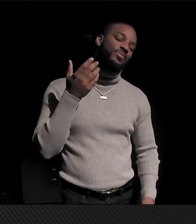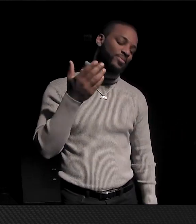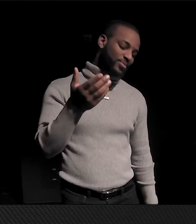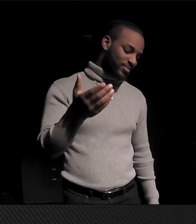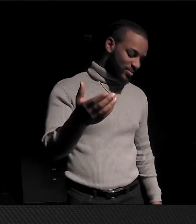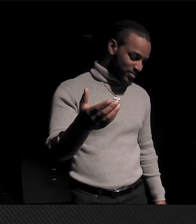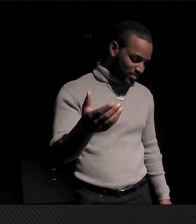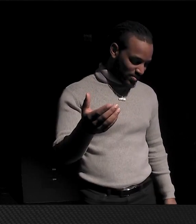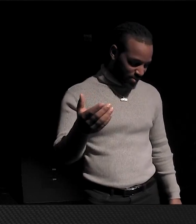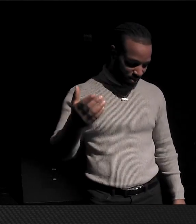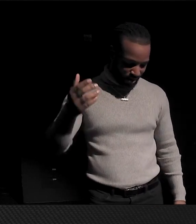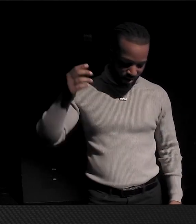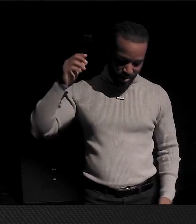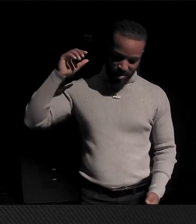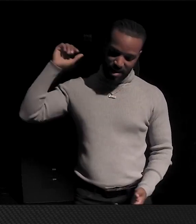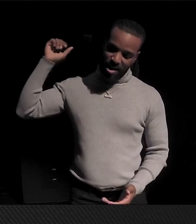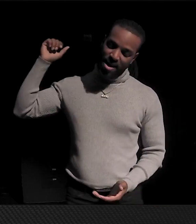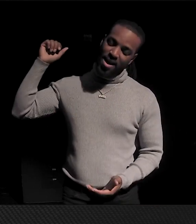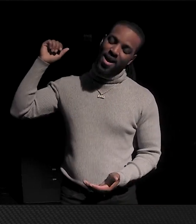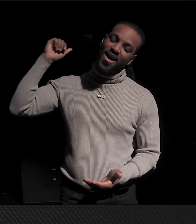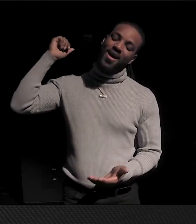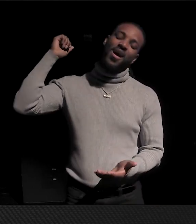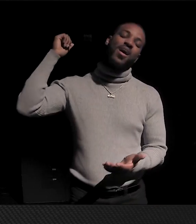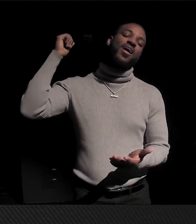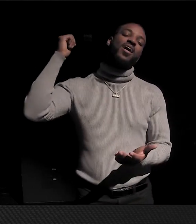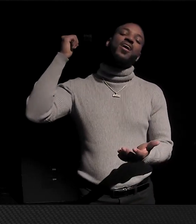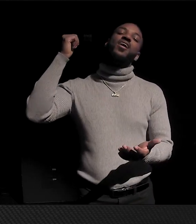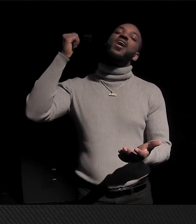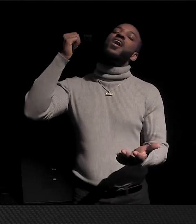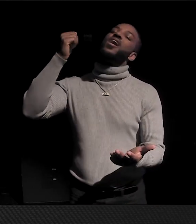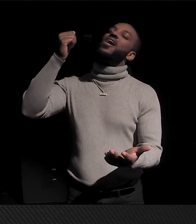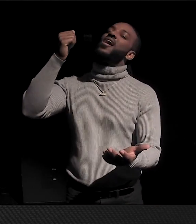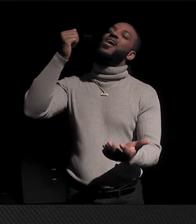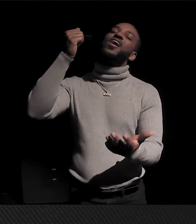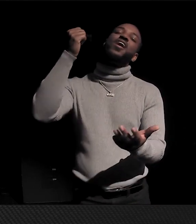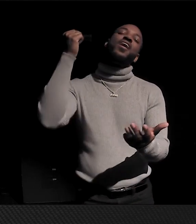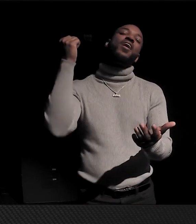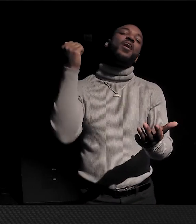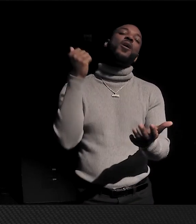Sing amen, we sing